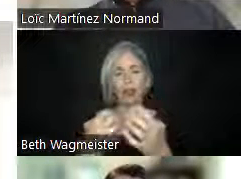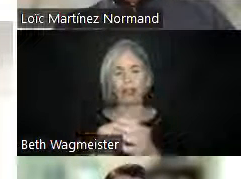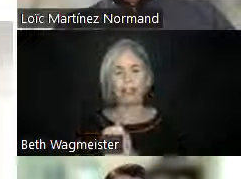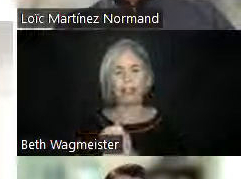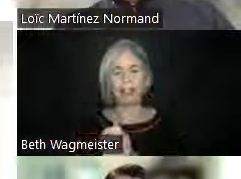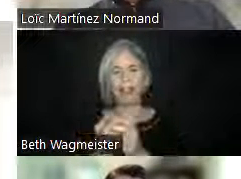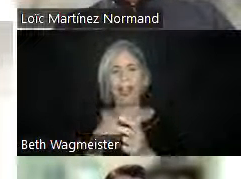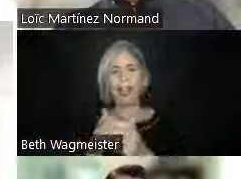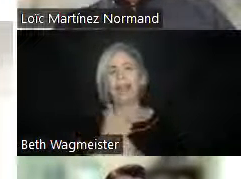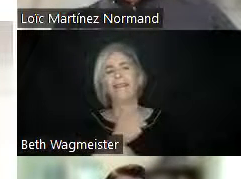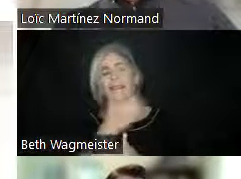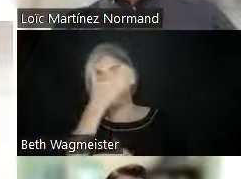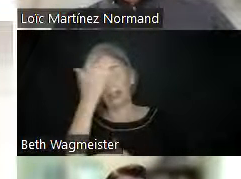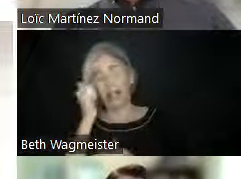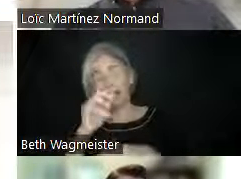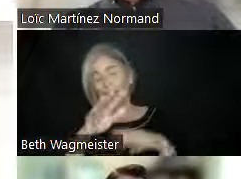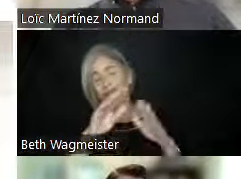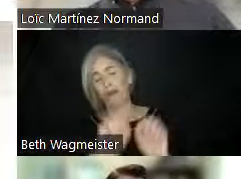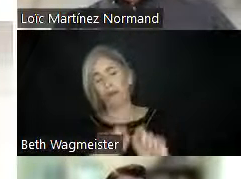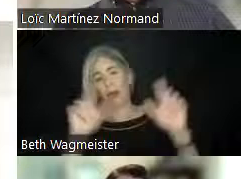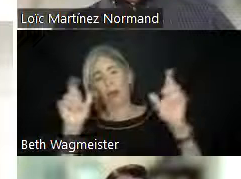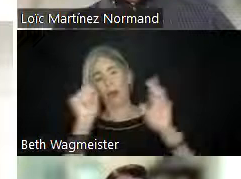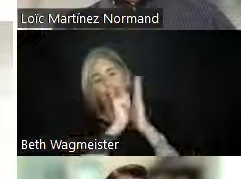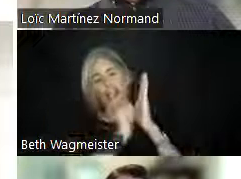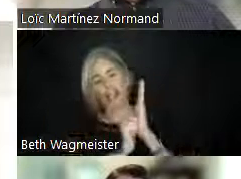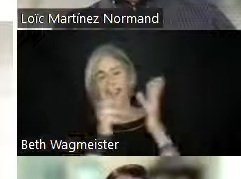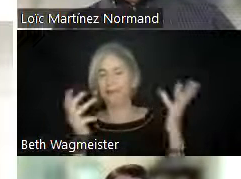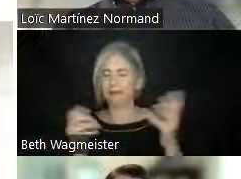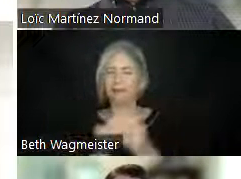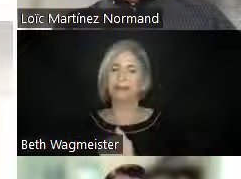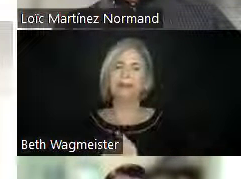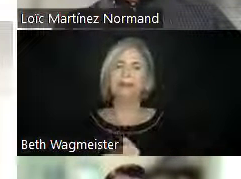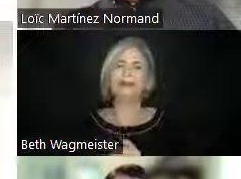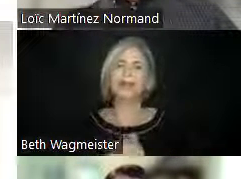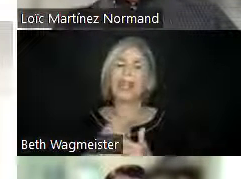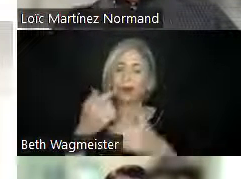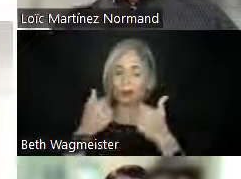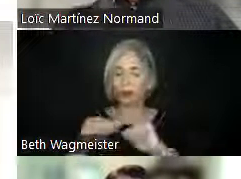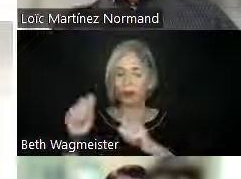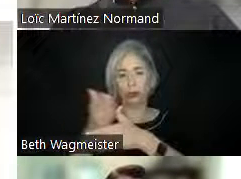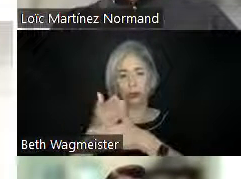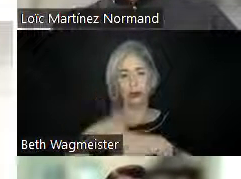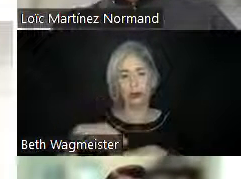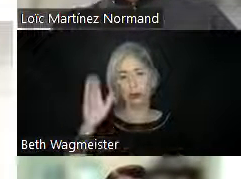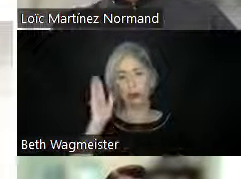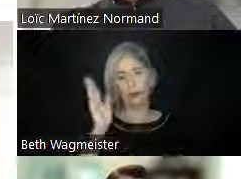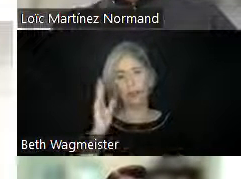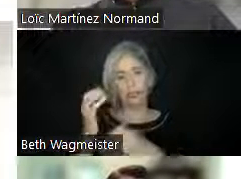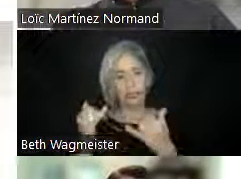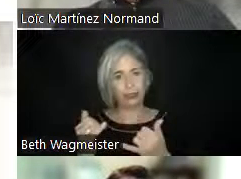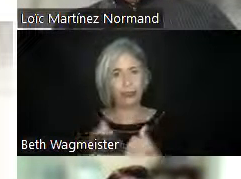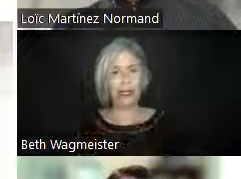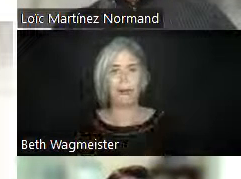agenda slide. I realize that now. But anyway, I'll try to share my little presentation.